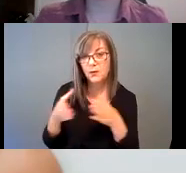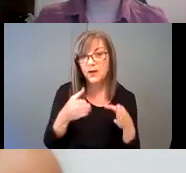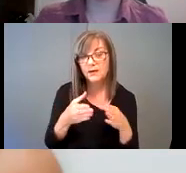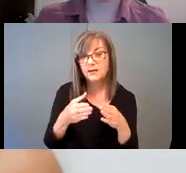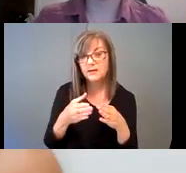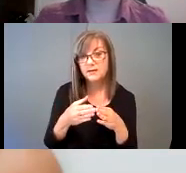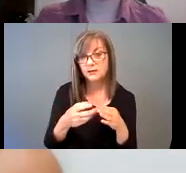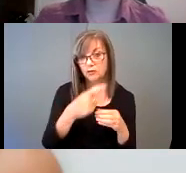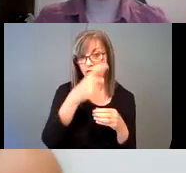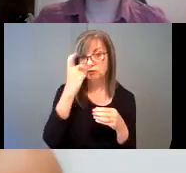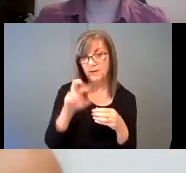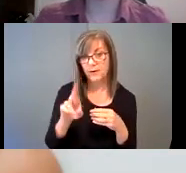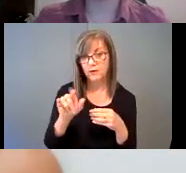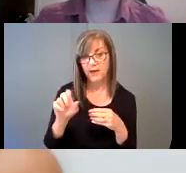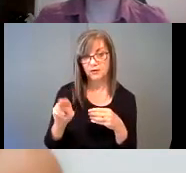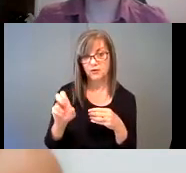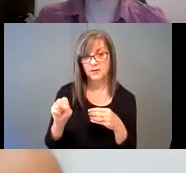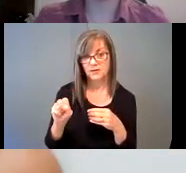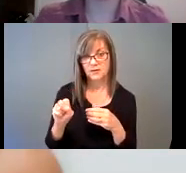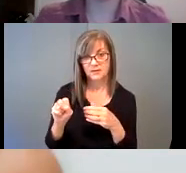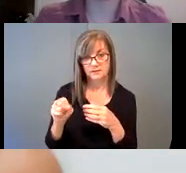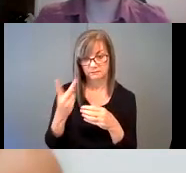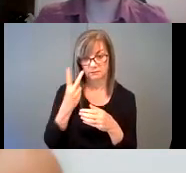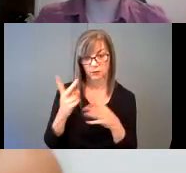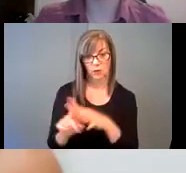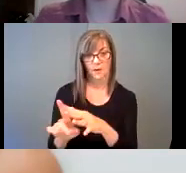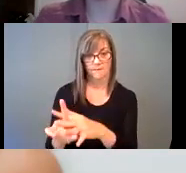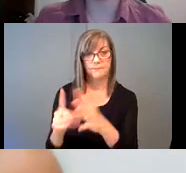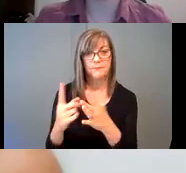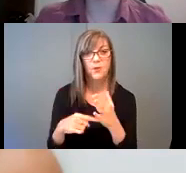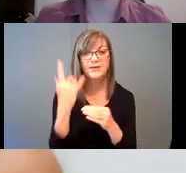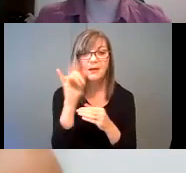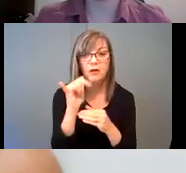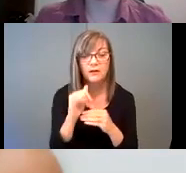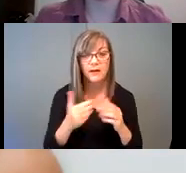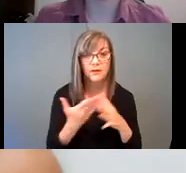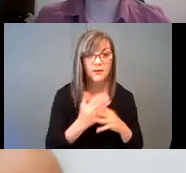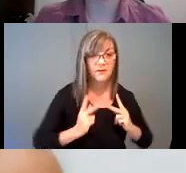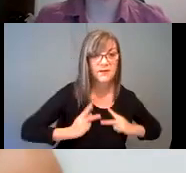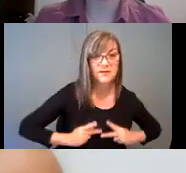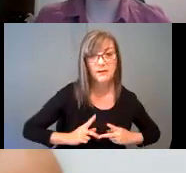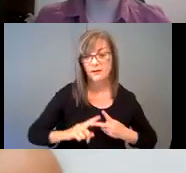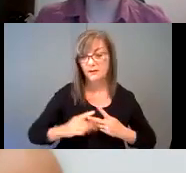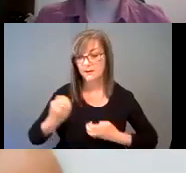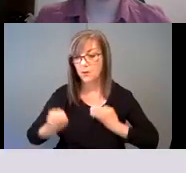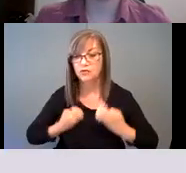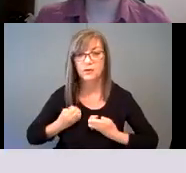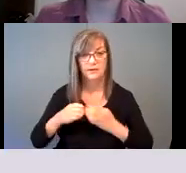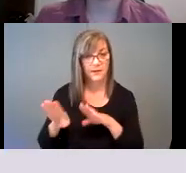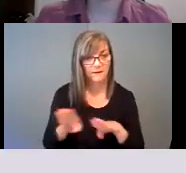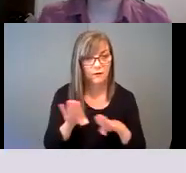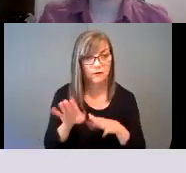might actually play out in a helping setting. So what could that look like physically, emotionally, and then through their behavior?